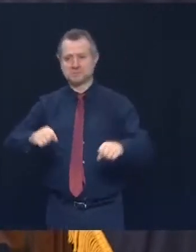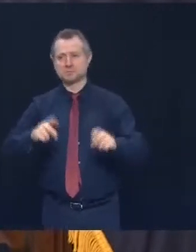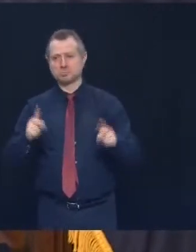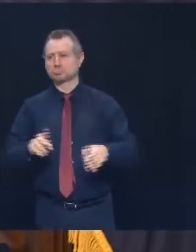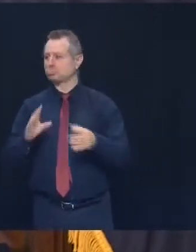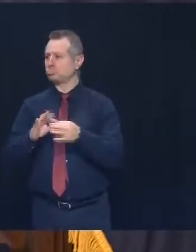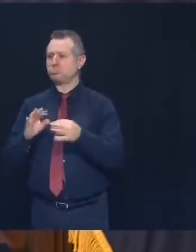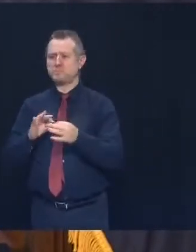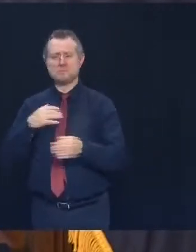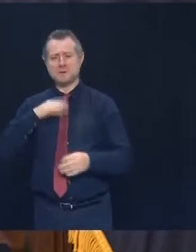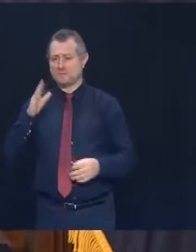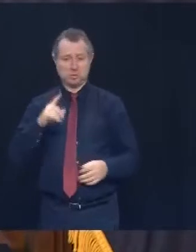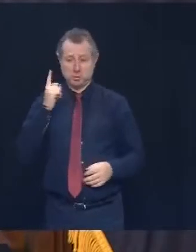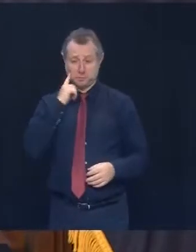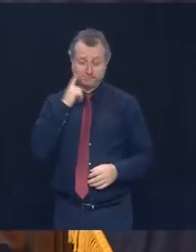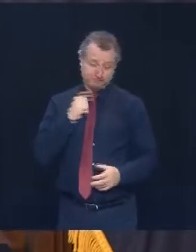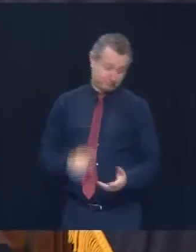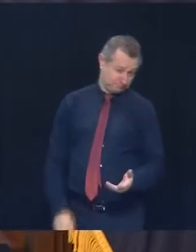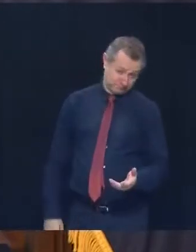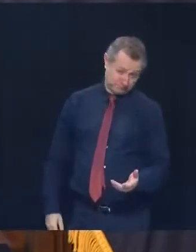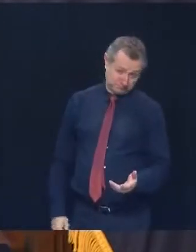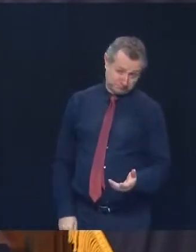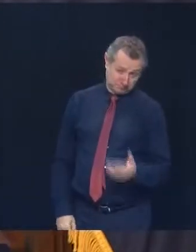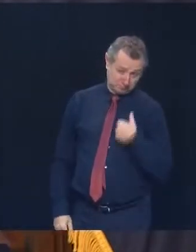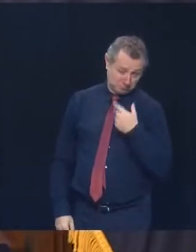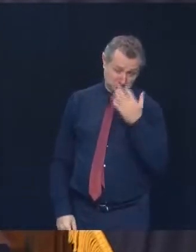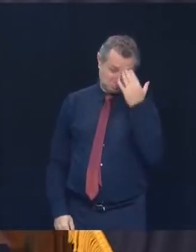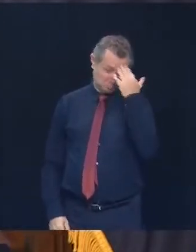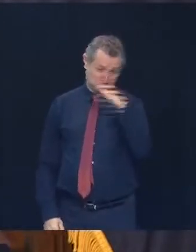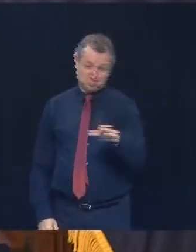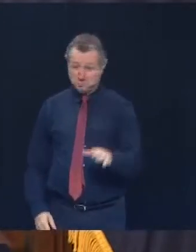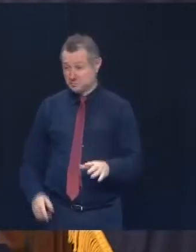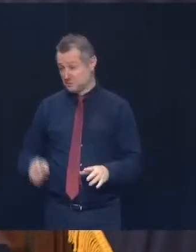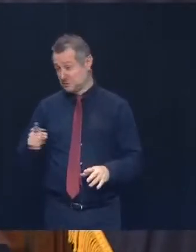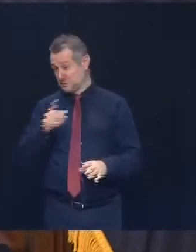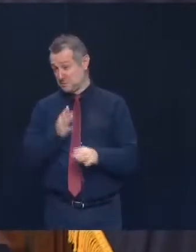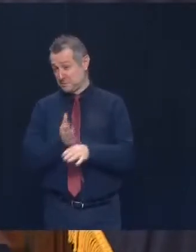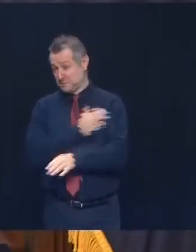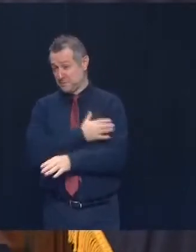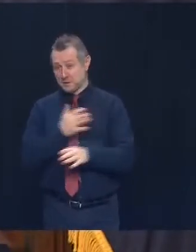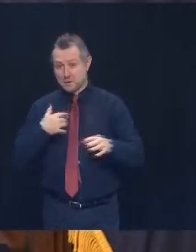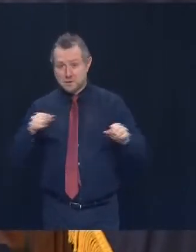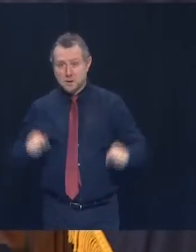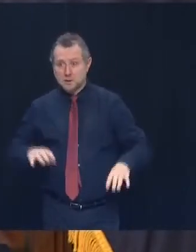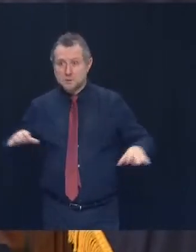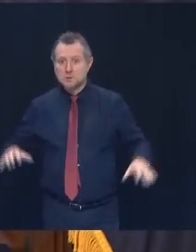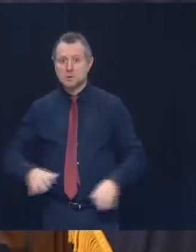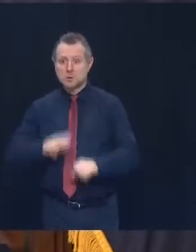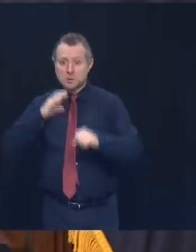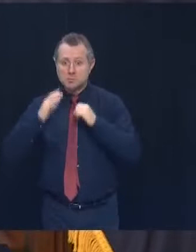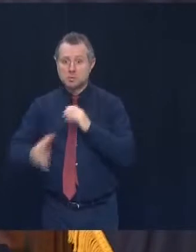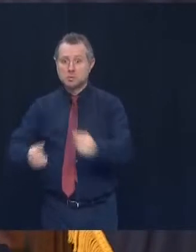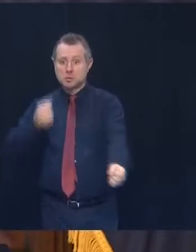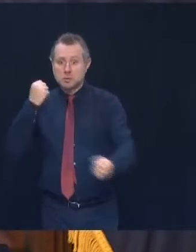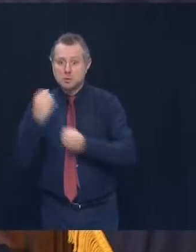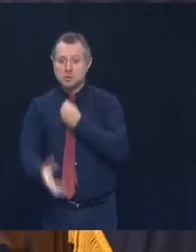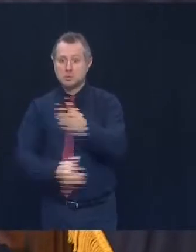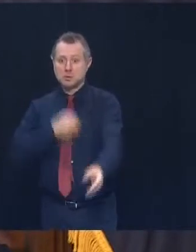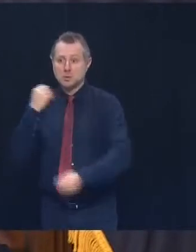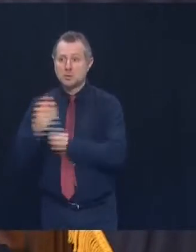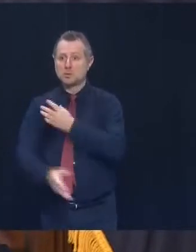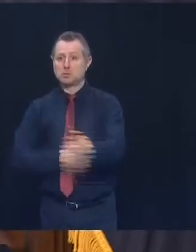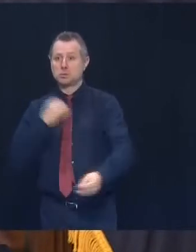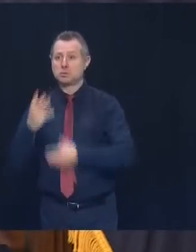but I don't know what else we could have done to communicate the social